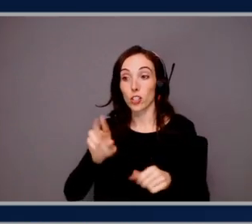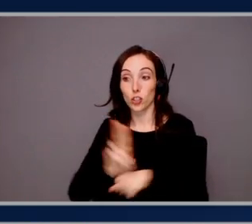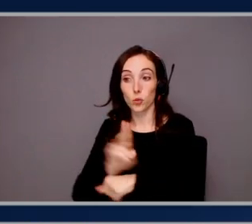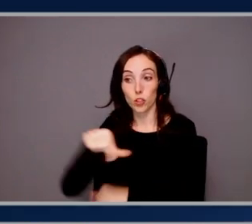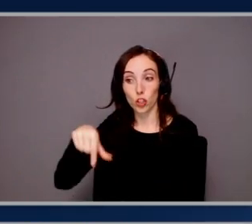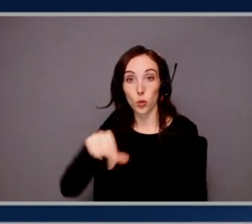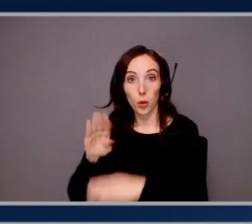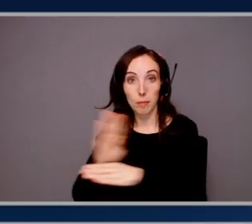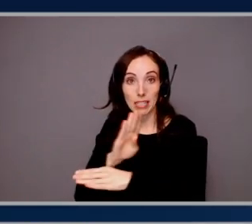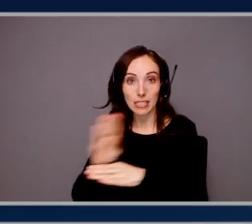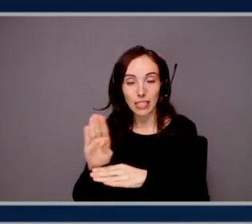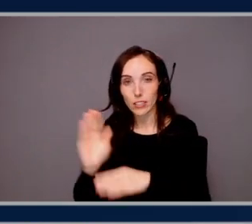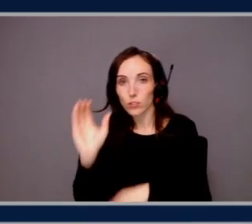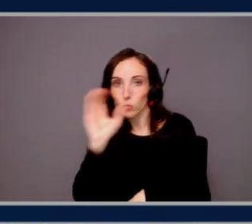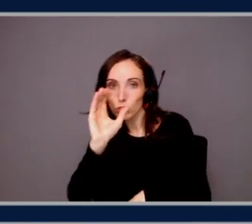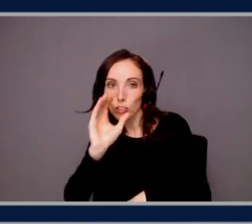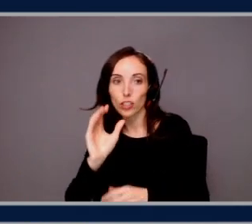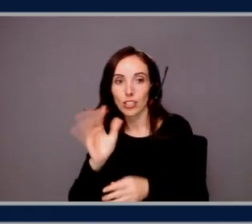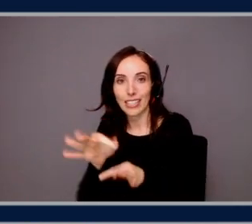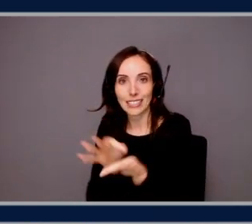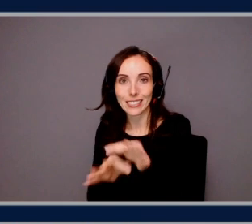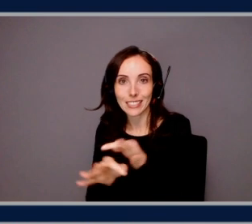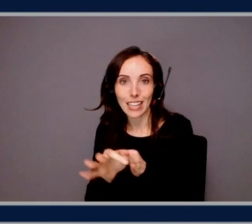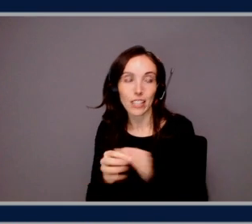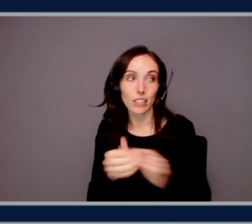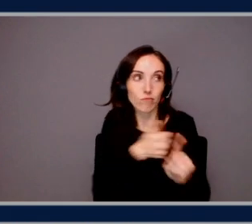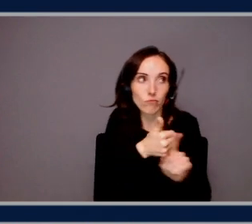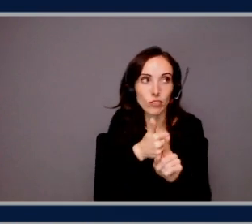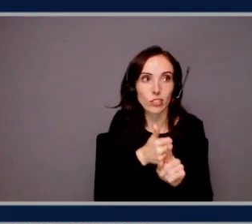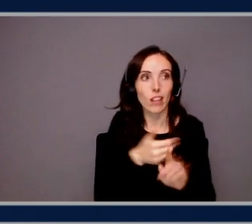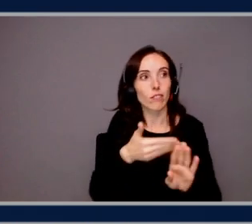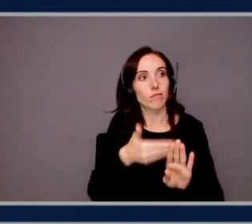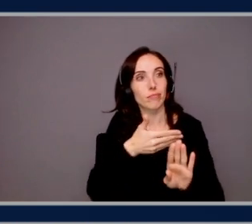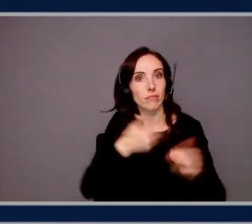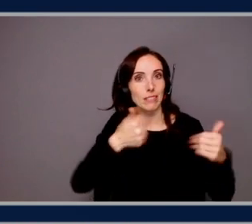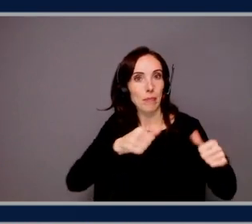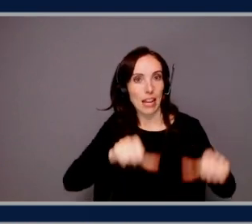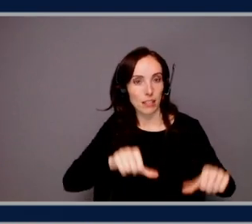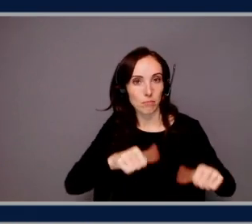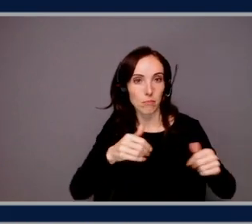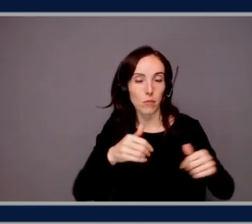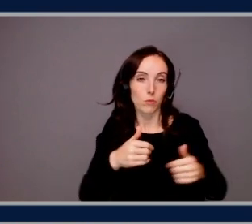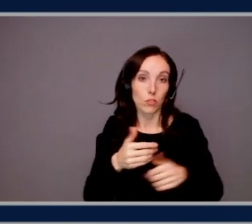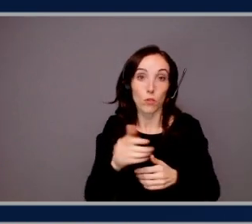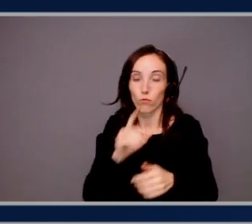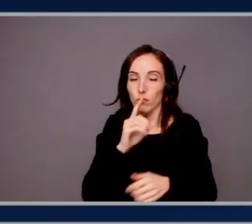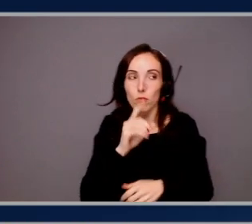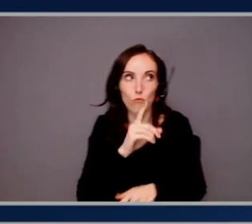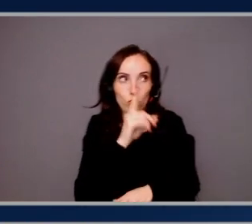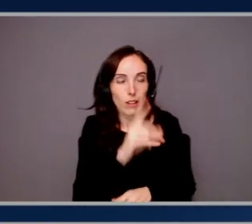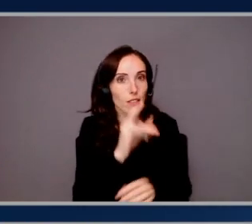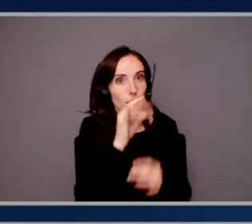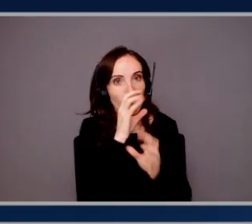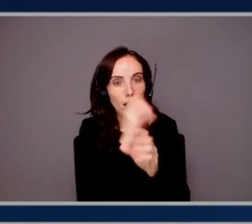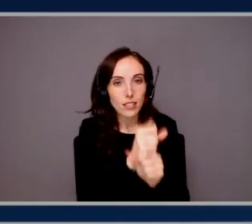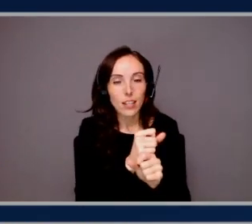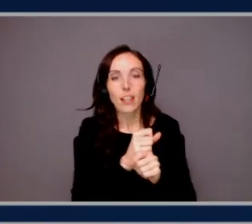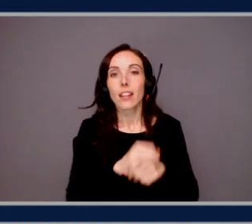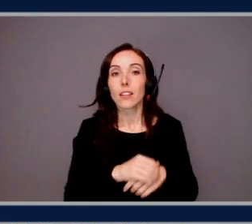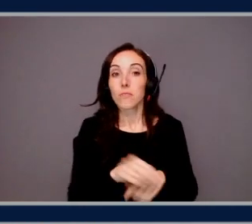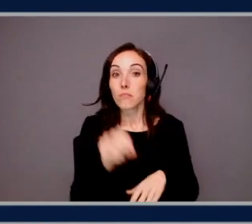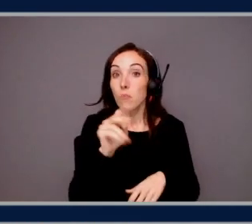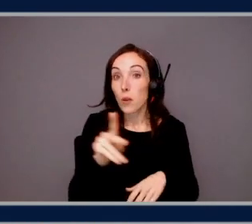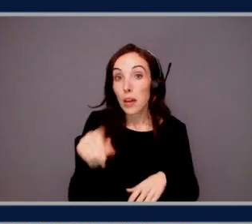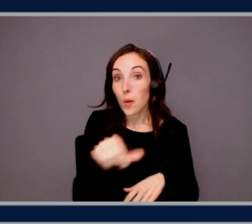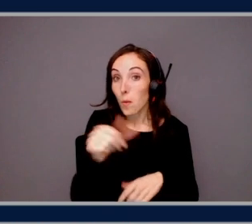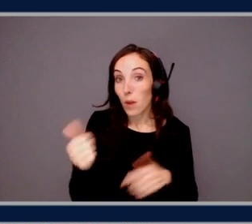the hunt and peck exercise, right, of looking through various data repos. Yeah. Wow. That is super fascinating. All right. What else do you have to show